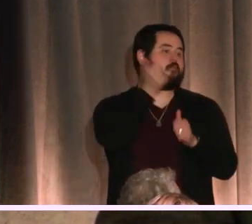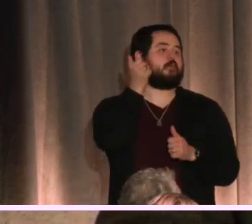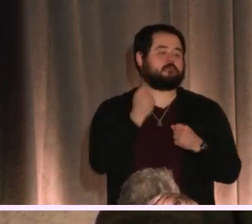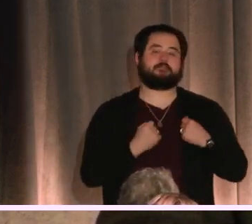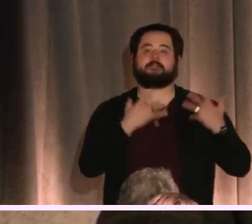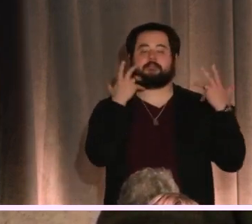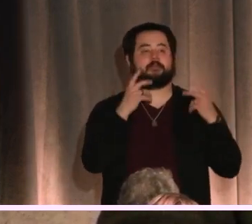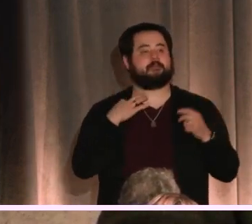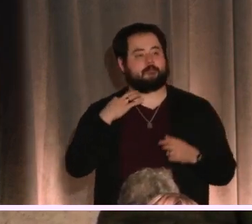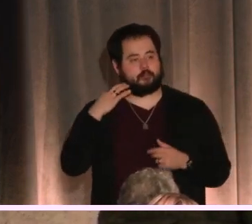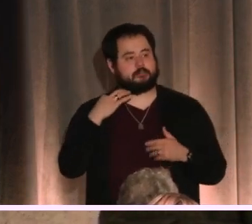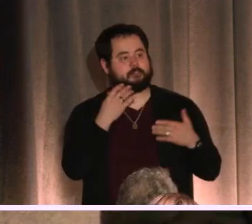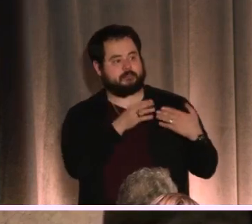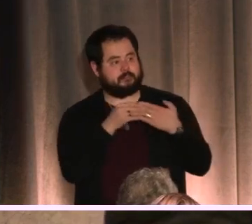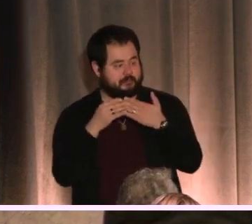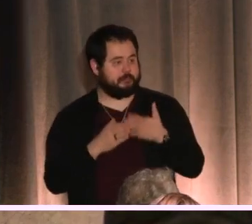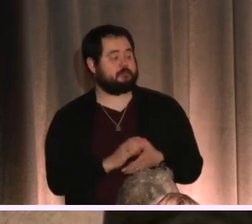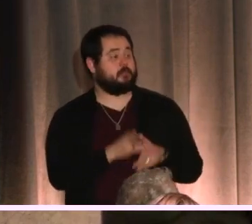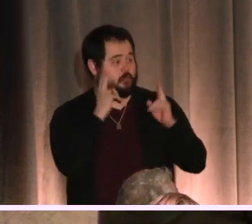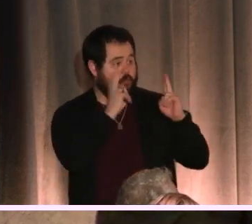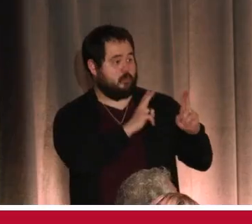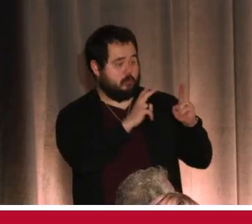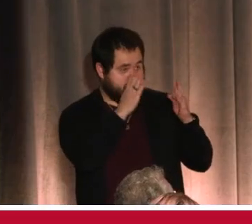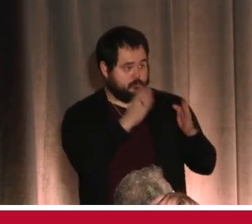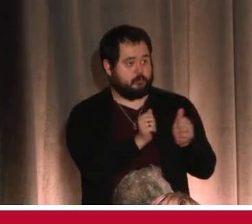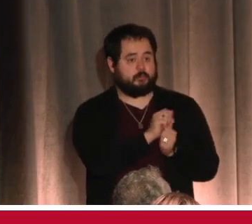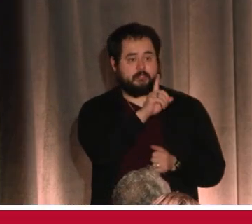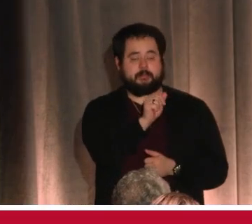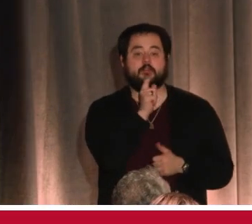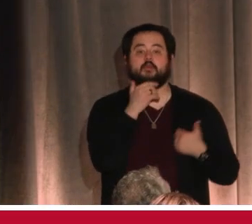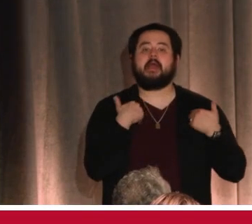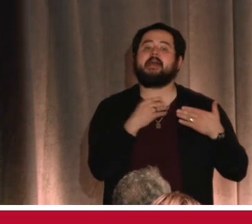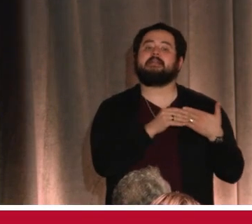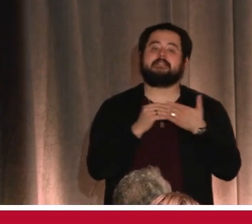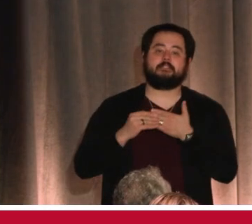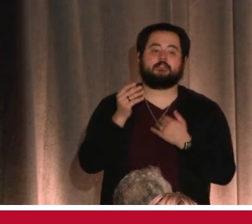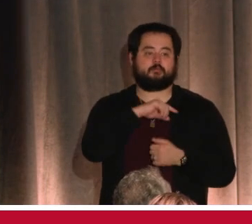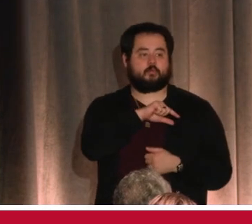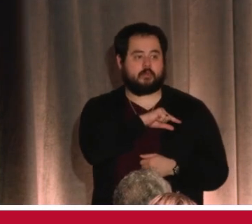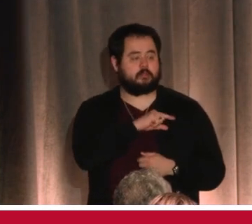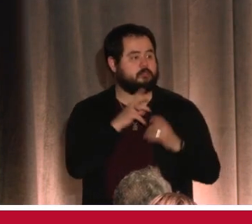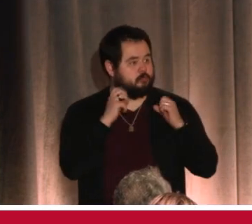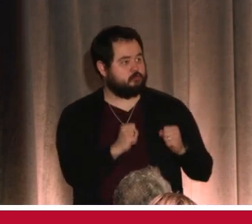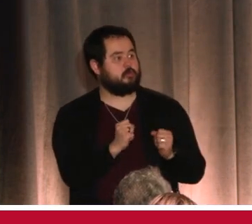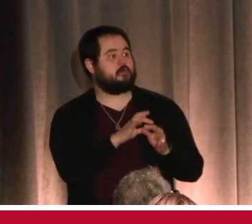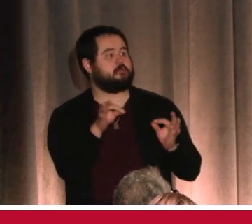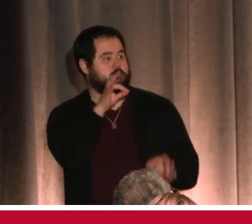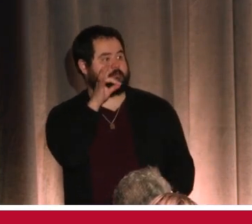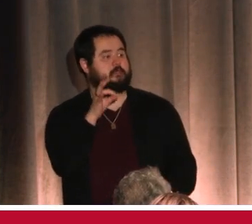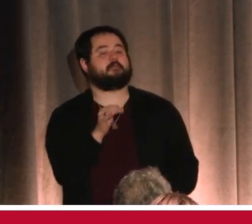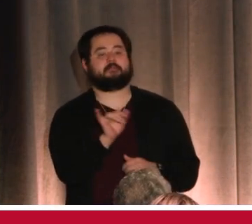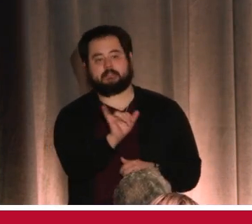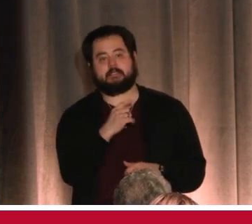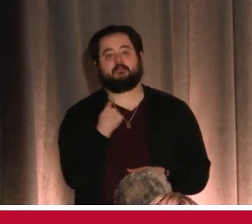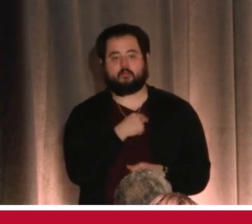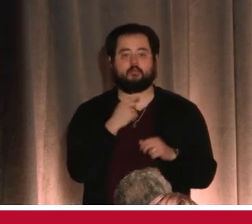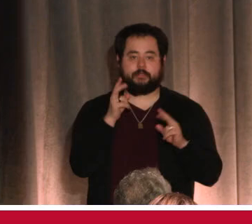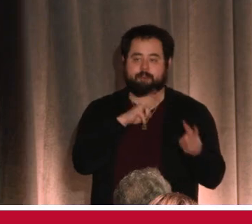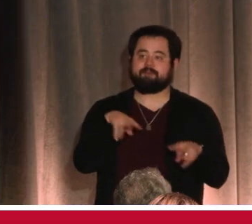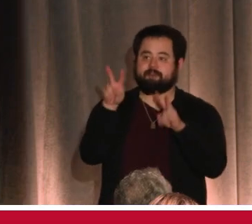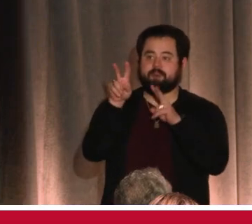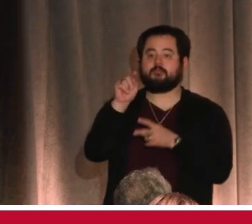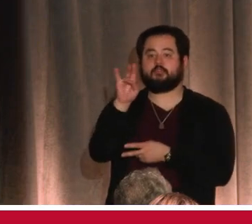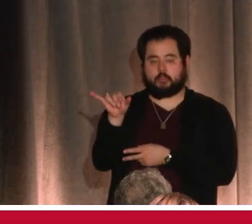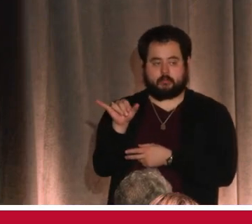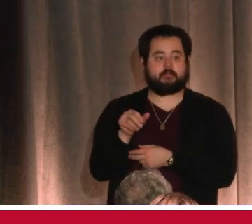honors a person with a disability who has leadership qualities and strength of spirit, as was admired in Tony. We are pleased to present the